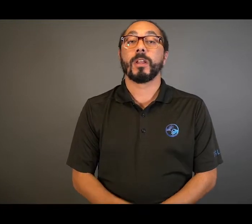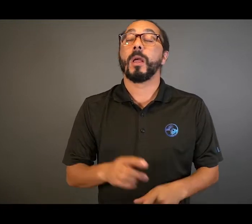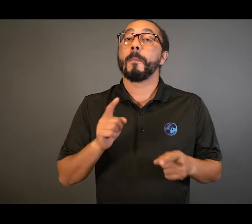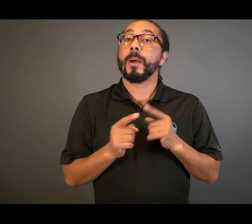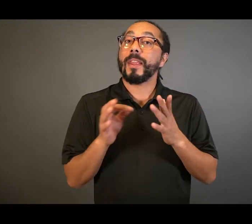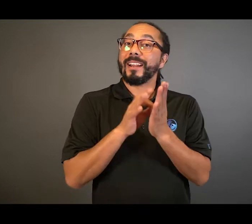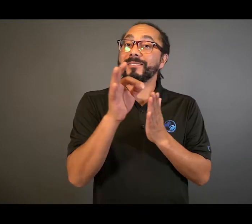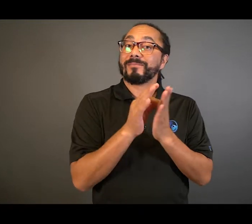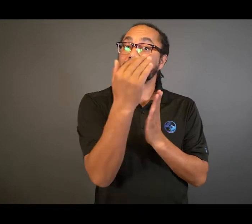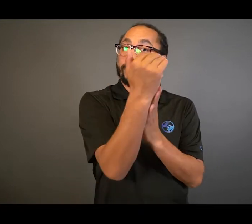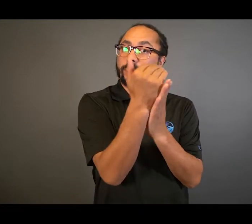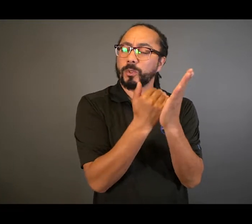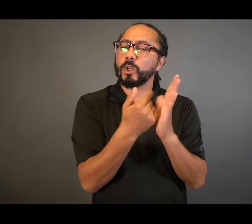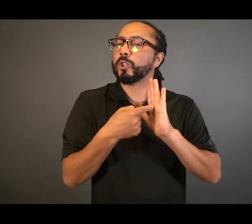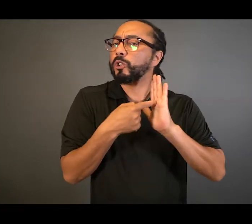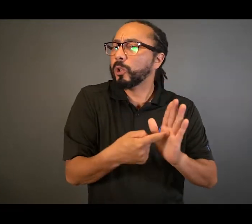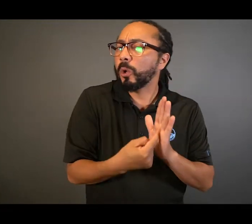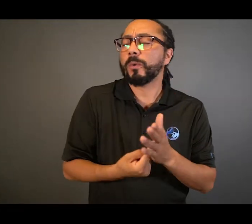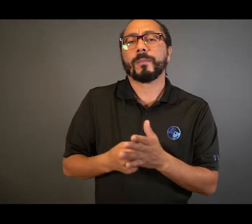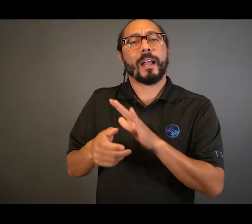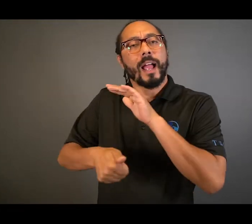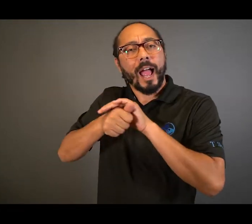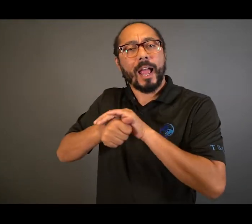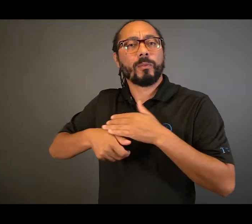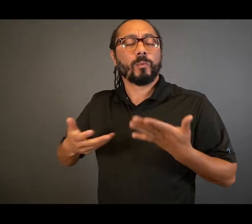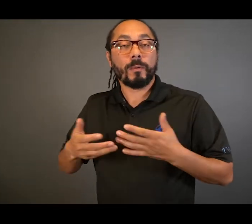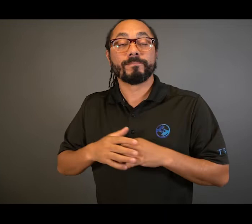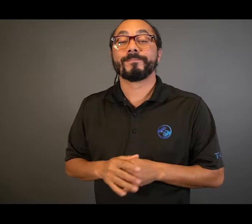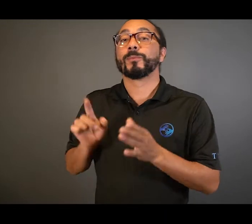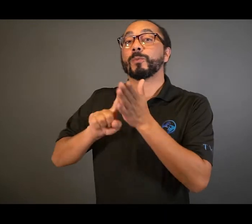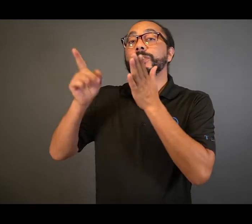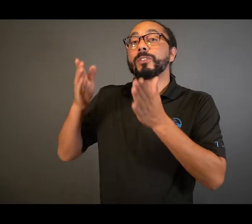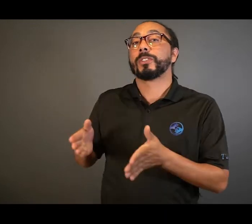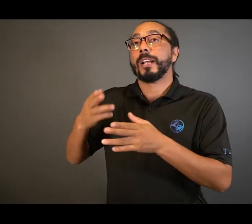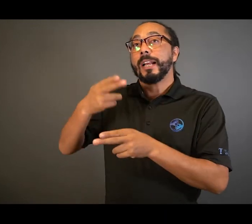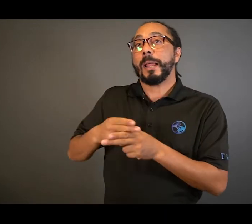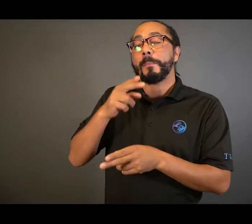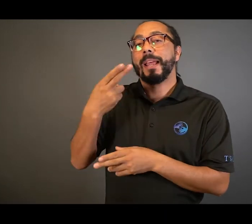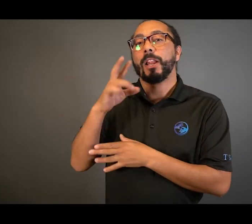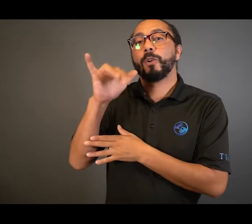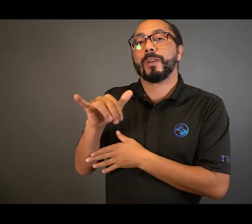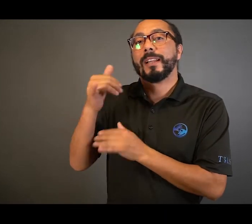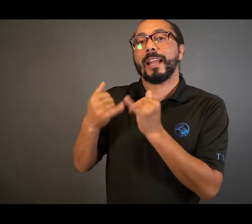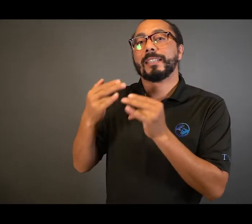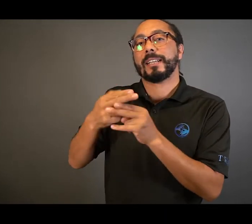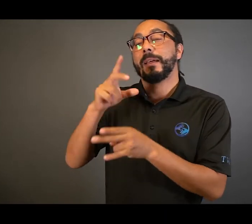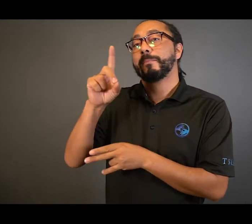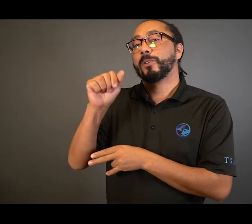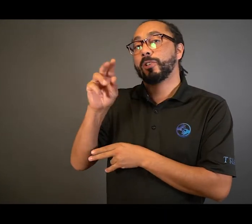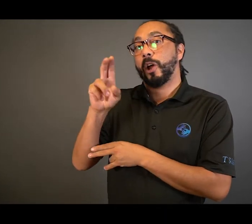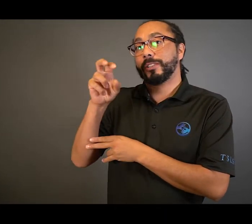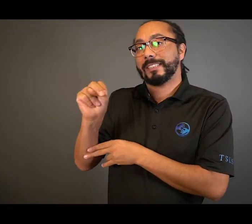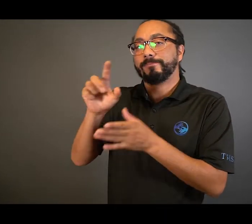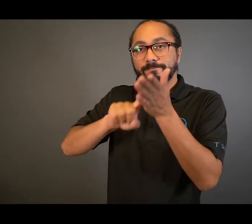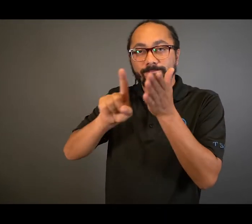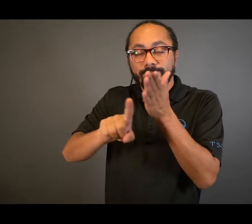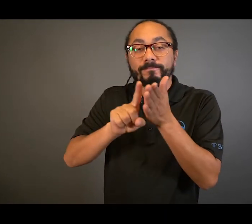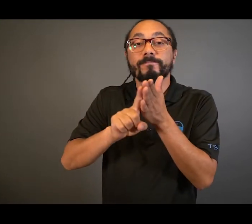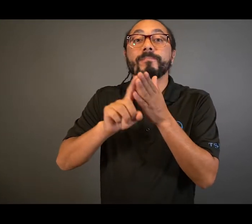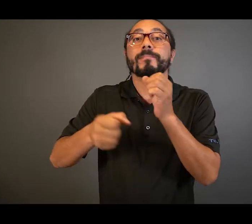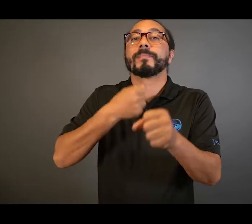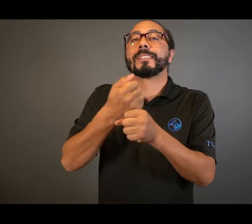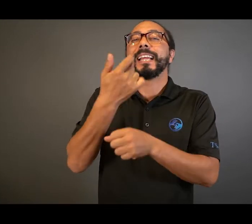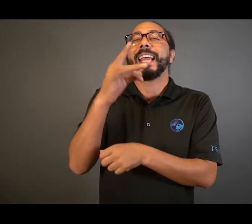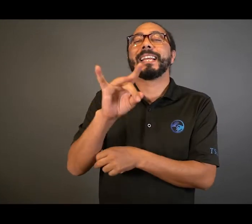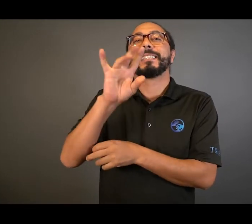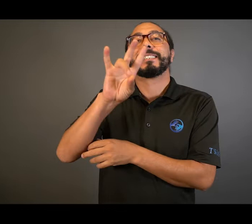does a record show, and what does it hide? Researcher and historian Hilary Dawson notes